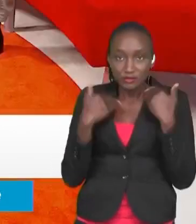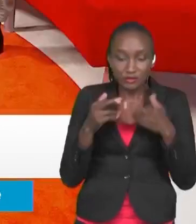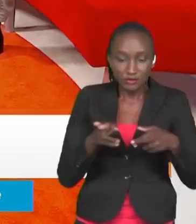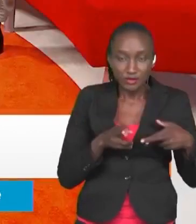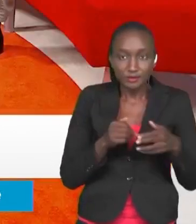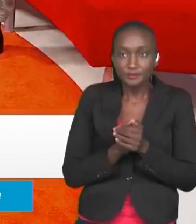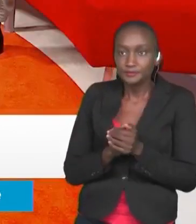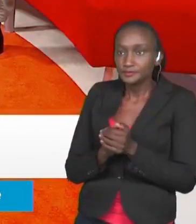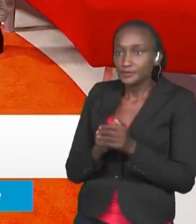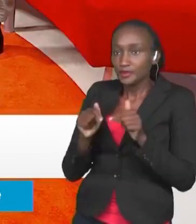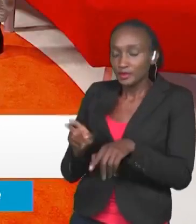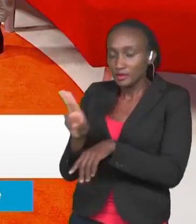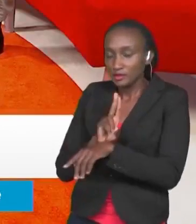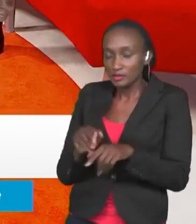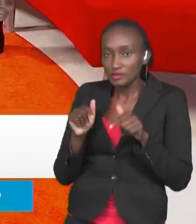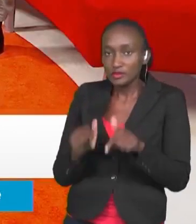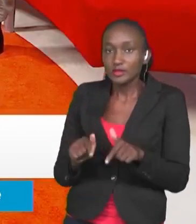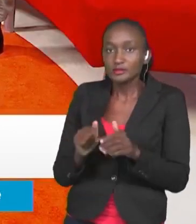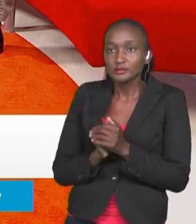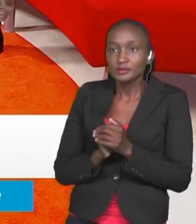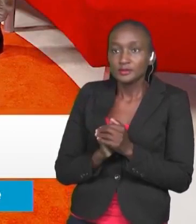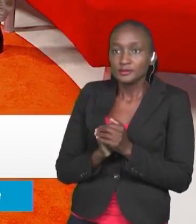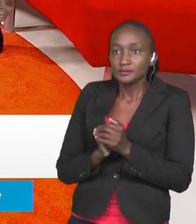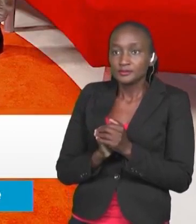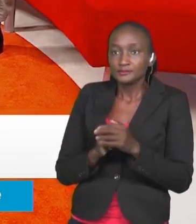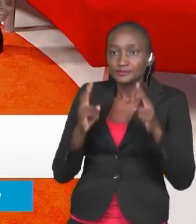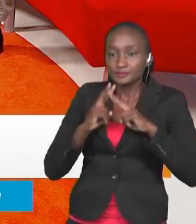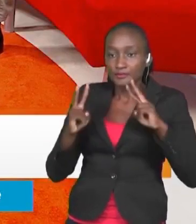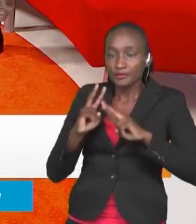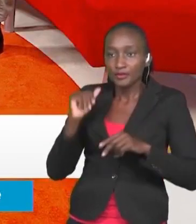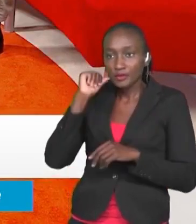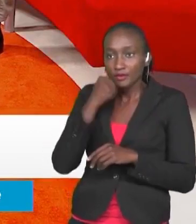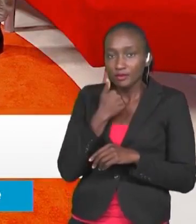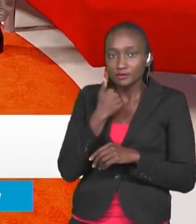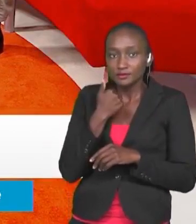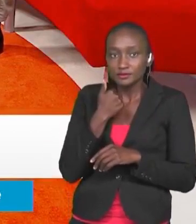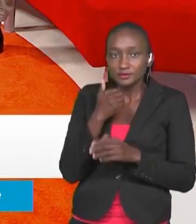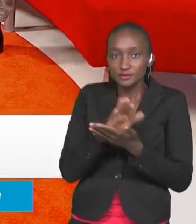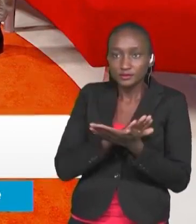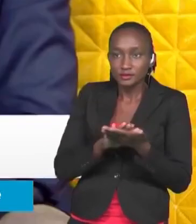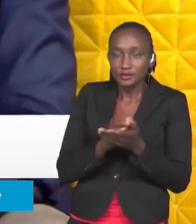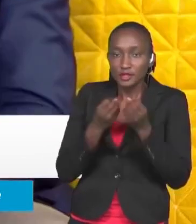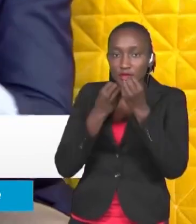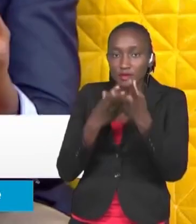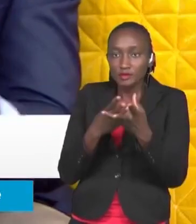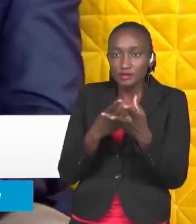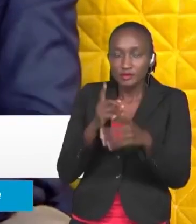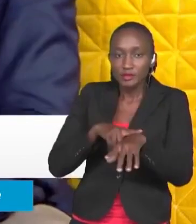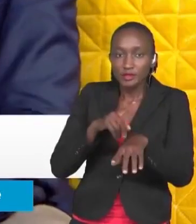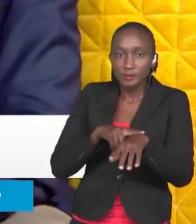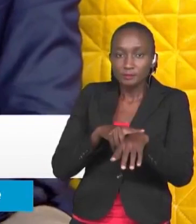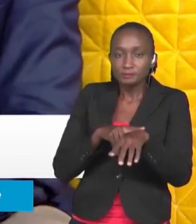being enforced. Yes. So it's been there. Now, very nice angle over there that most of the